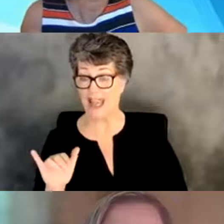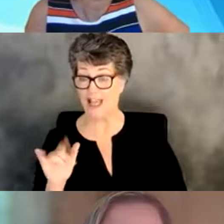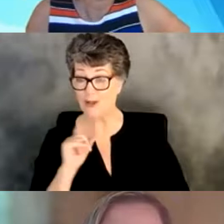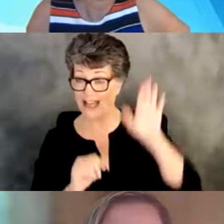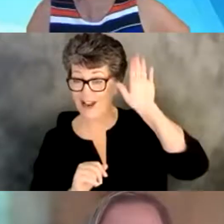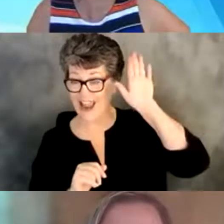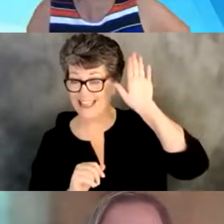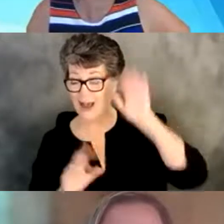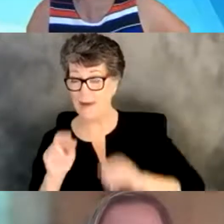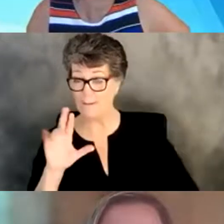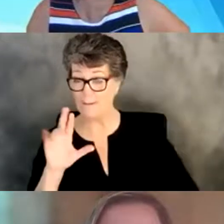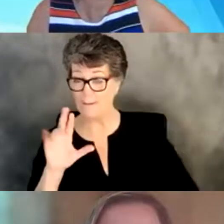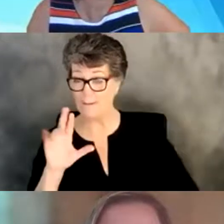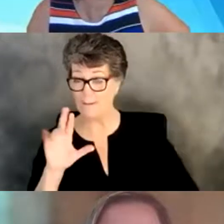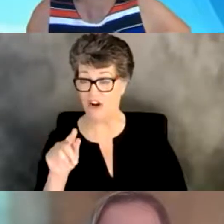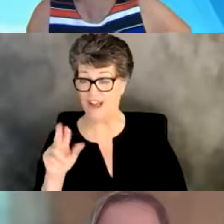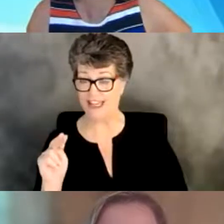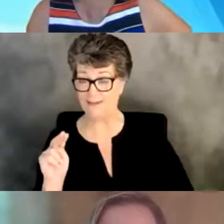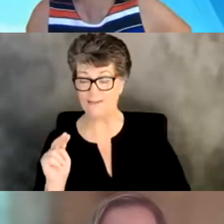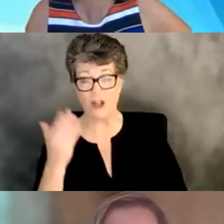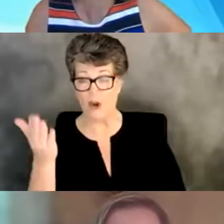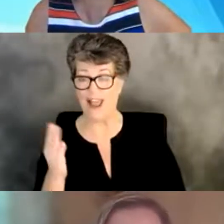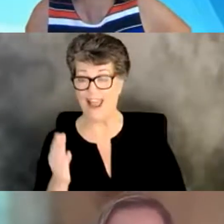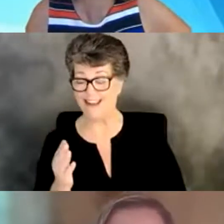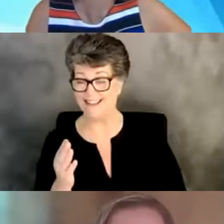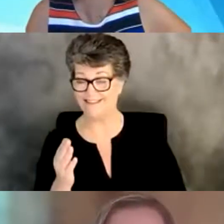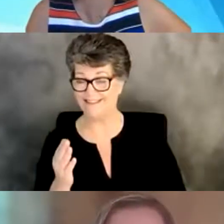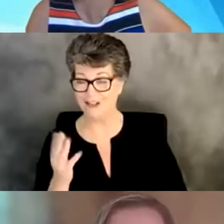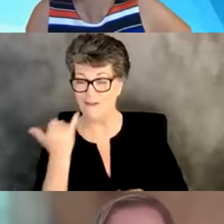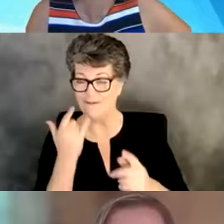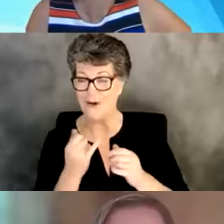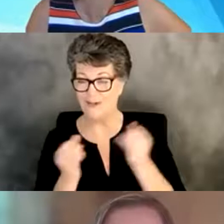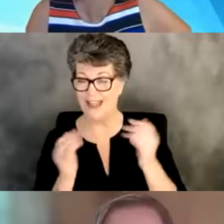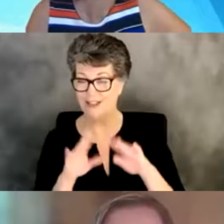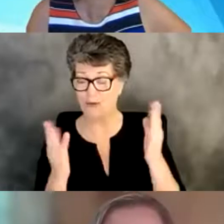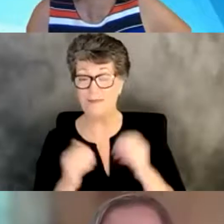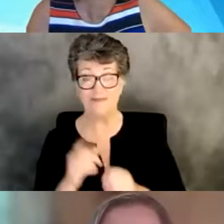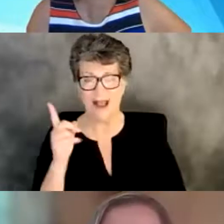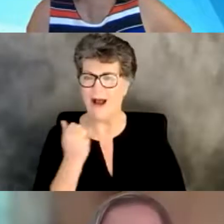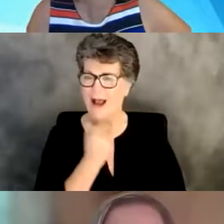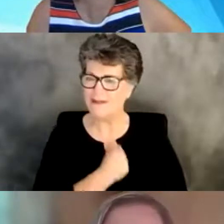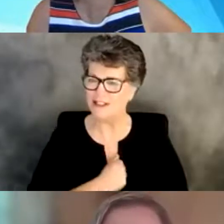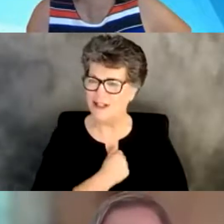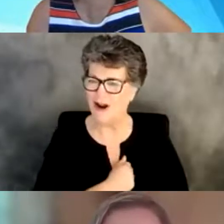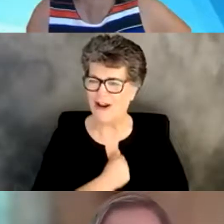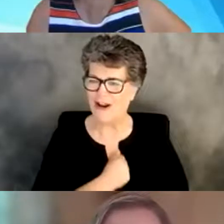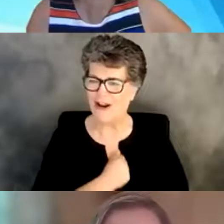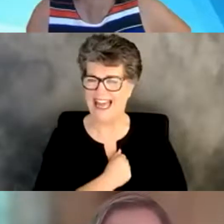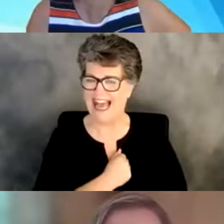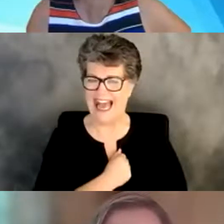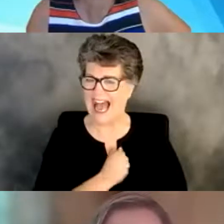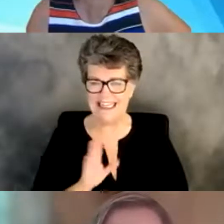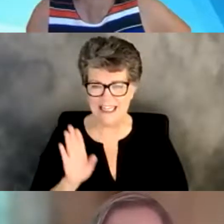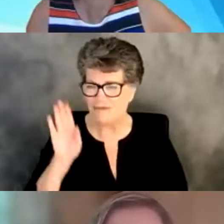your hand up. Mary Sheridan. Go ahead, your line's been open. I'm sorry, I didn't raise